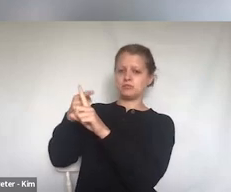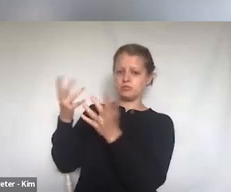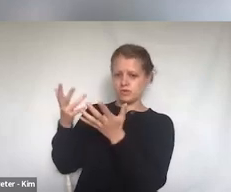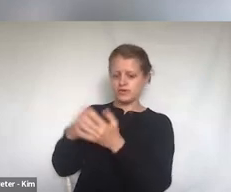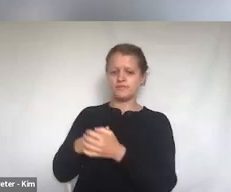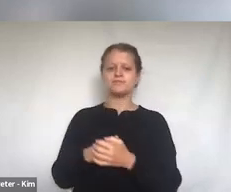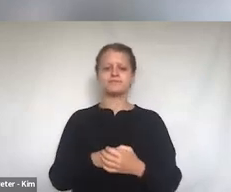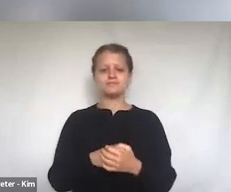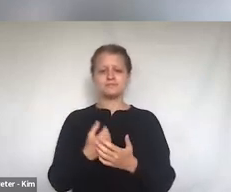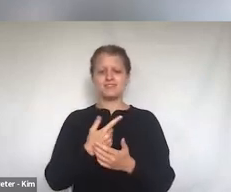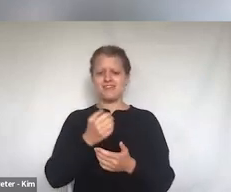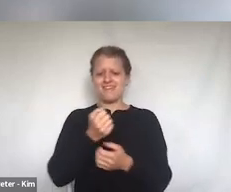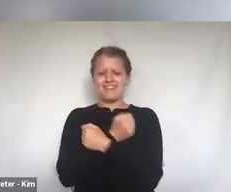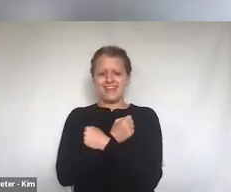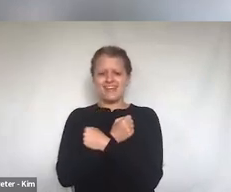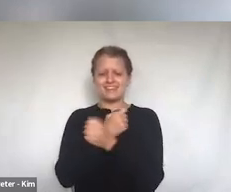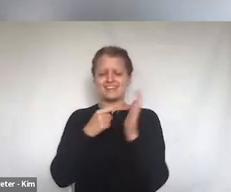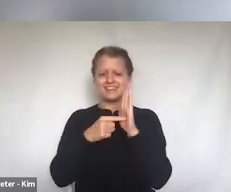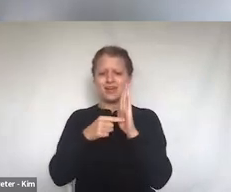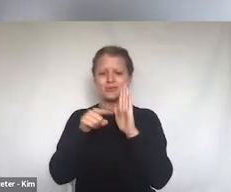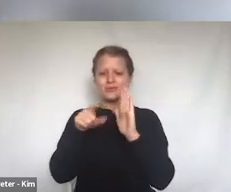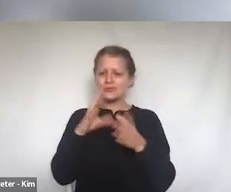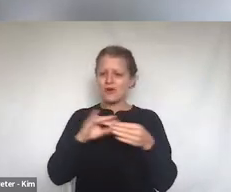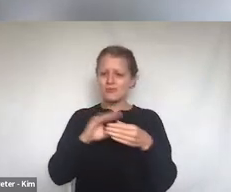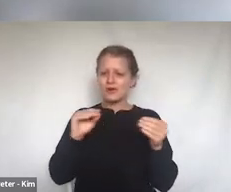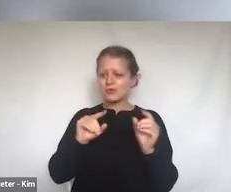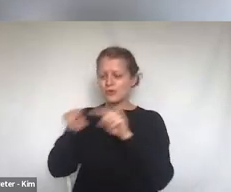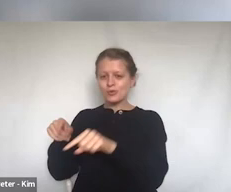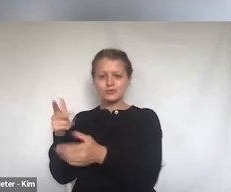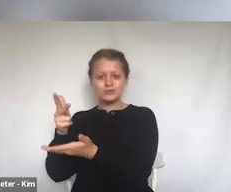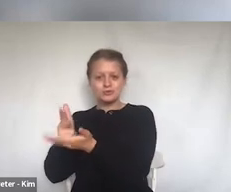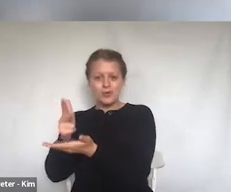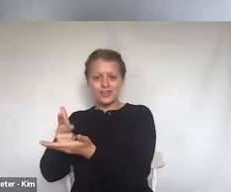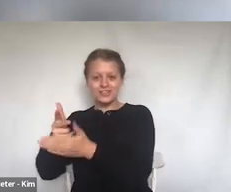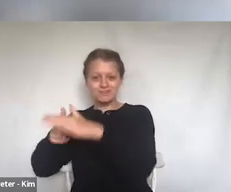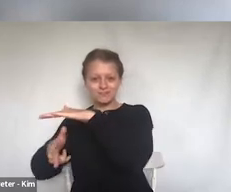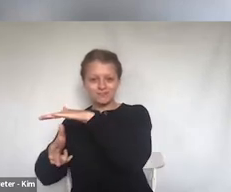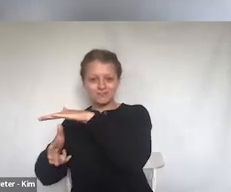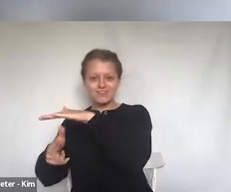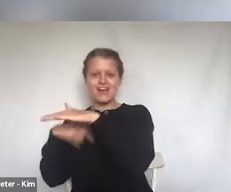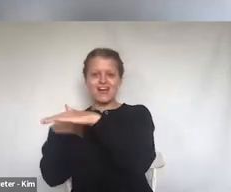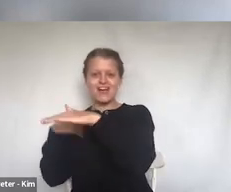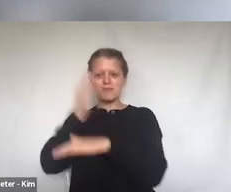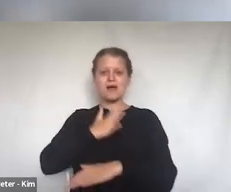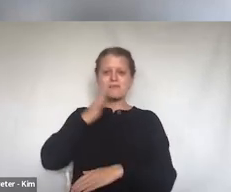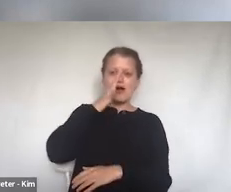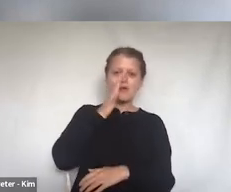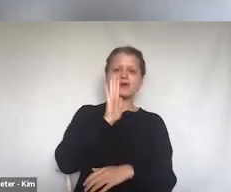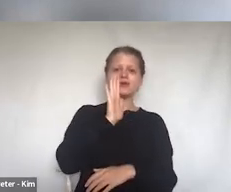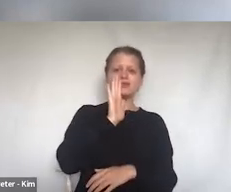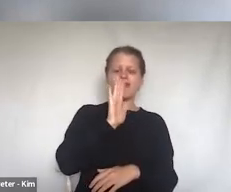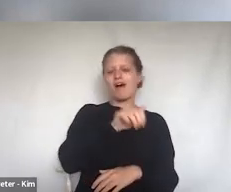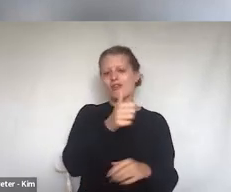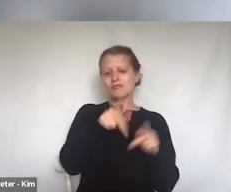the idea of going into your garage. I know my mom and her neighbor do that as well when it gets hot out, just to